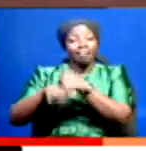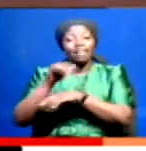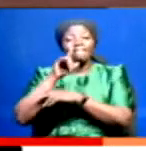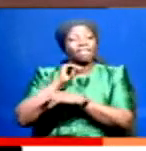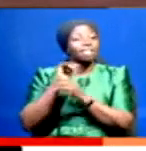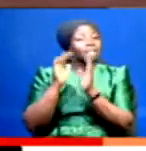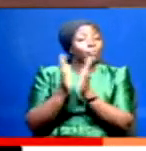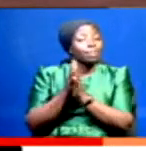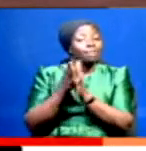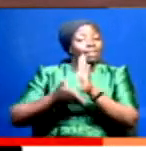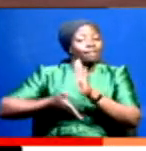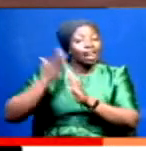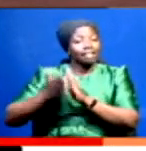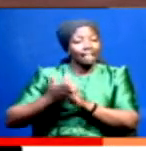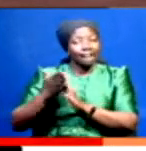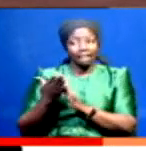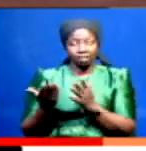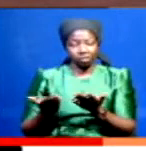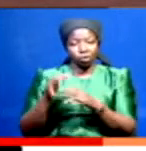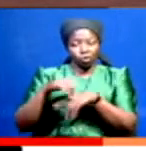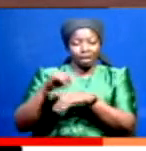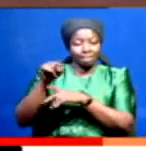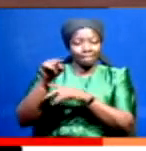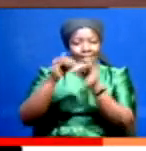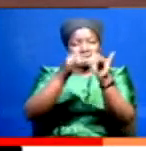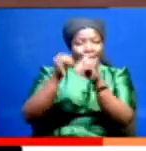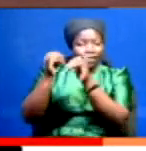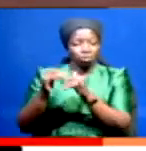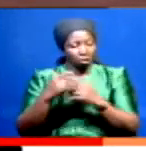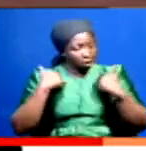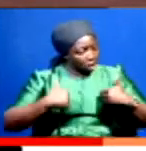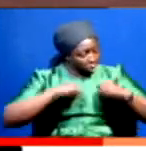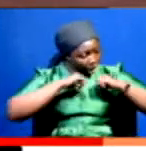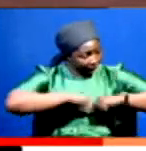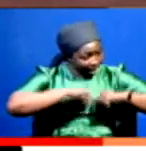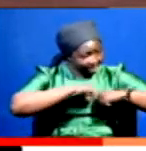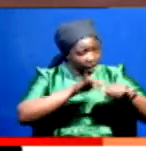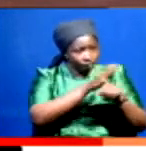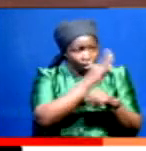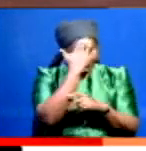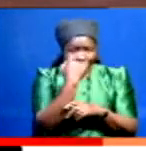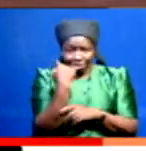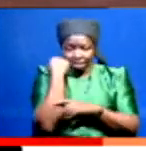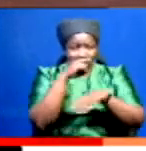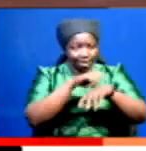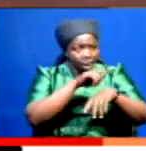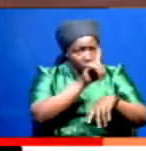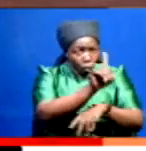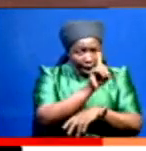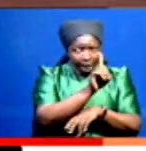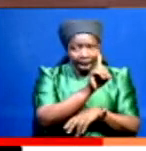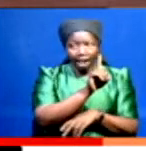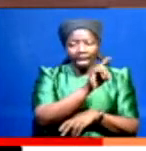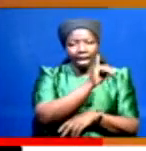with speed to act on such individuals. I totally concur, because we yesterday at exactly 1 p.m. the